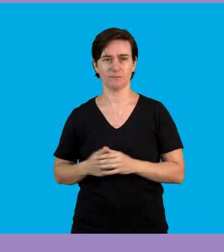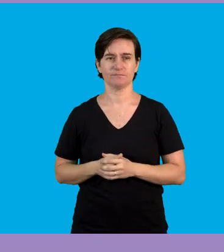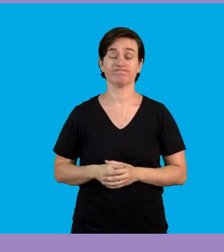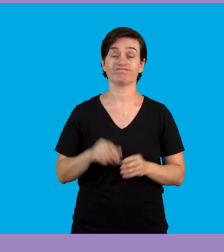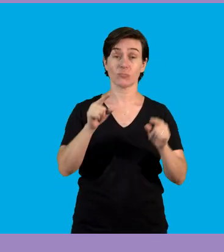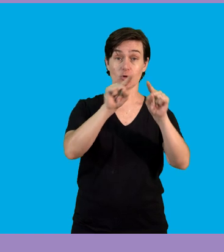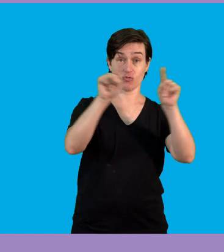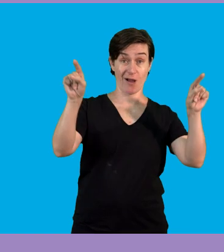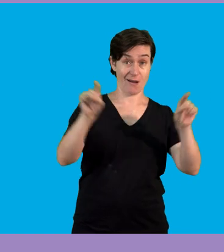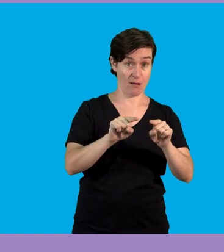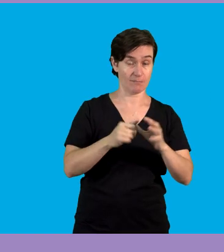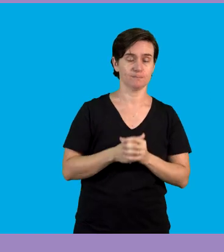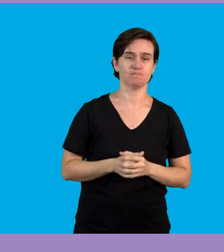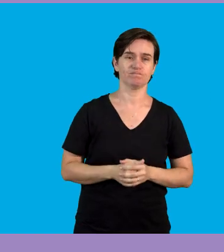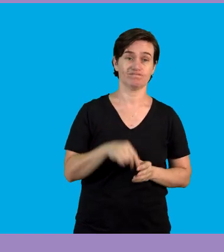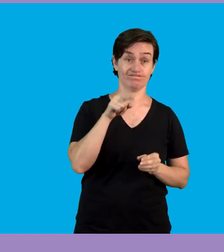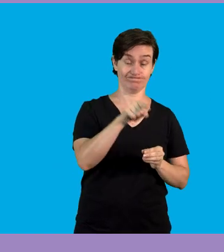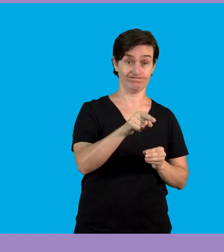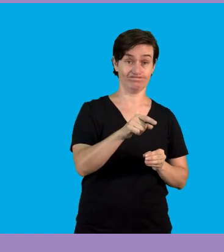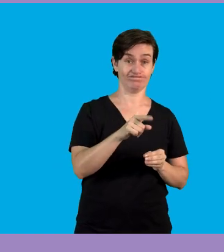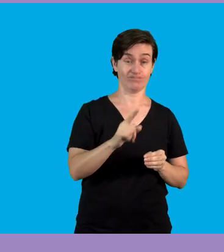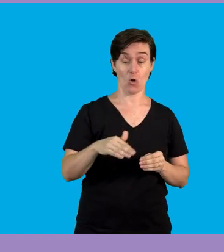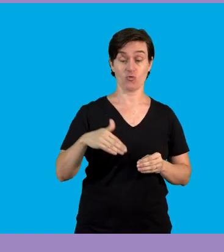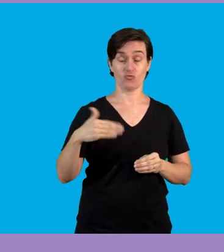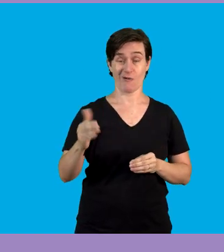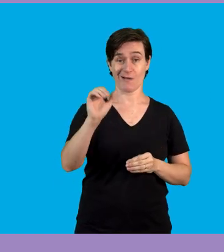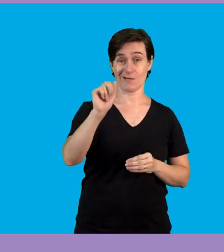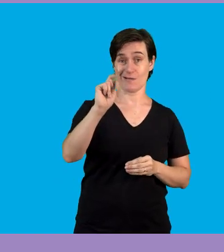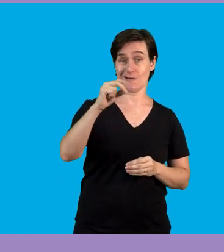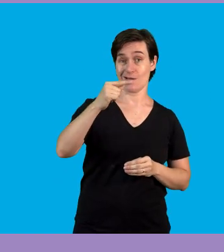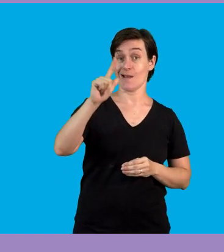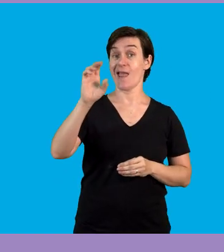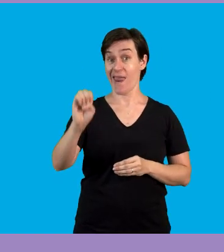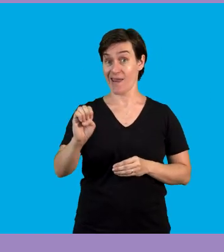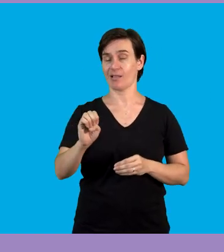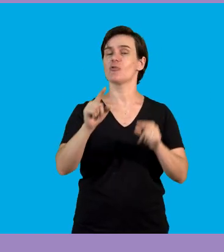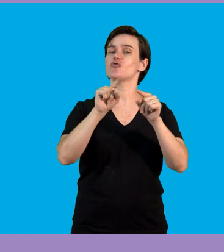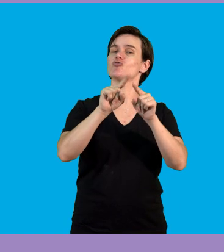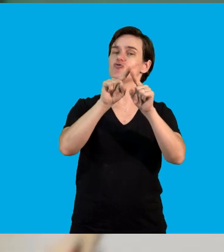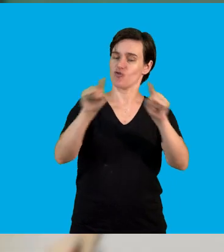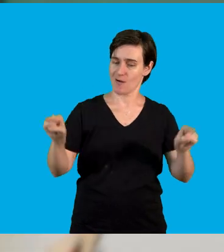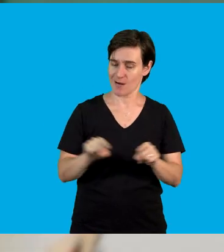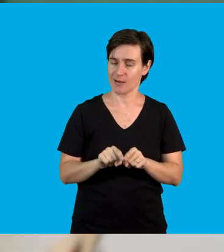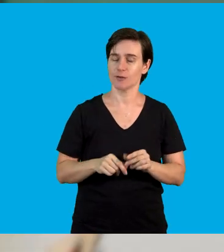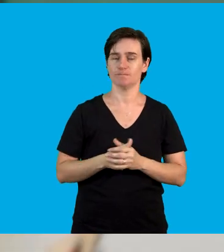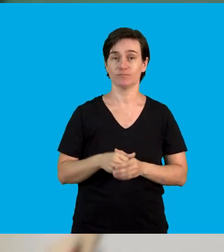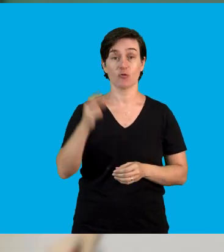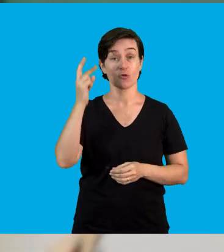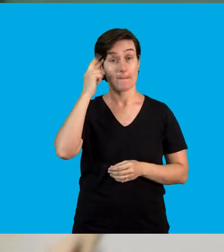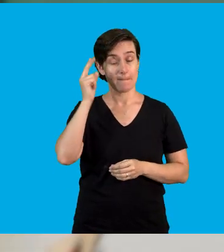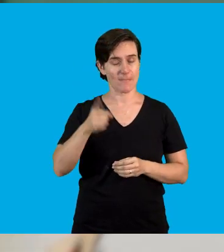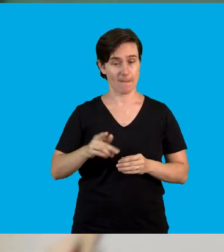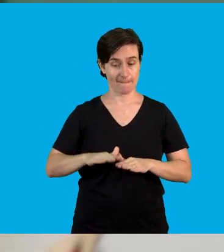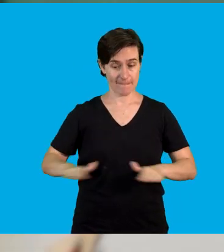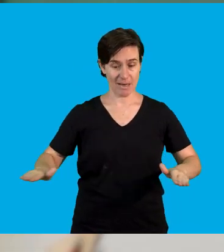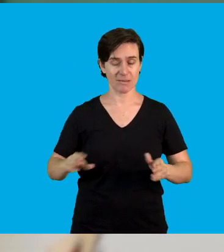area of a triangle. So here we have a right angled triangle, and of course remember we need here the base